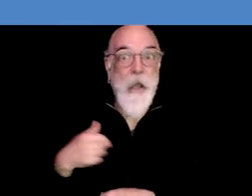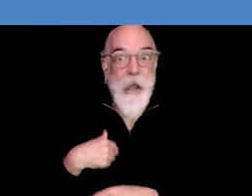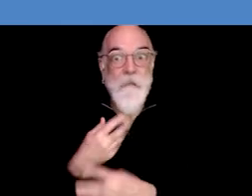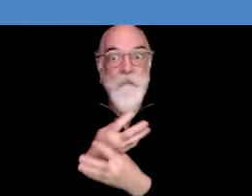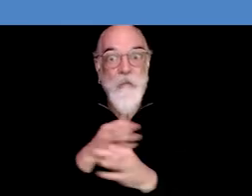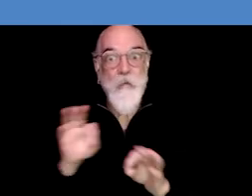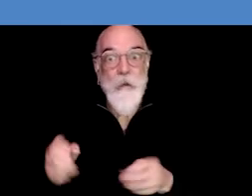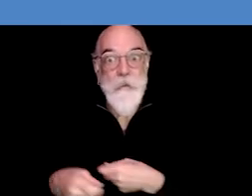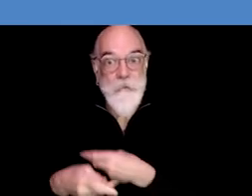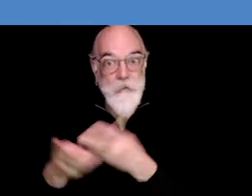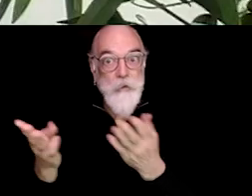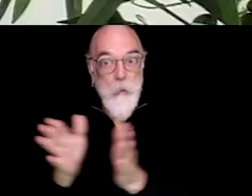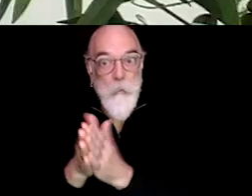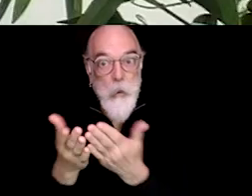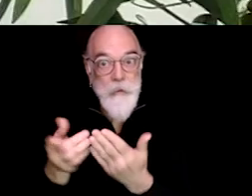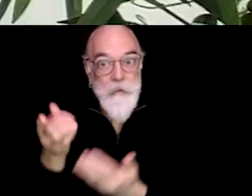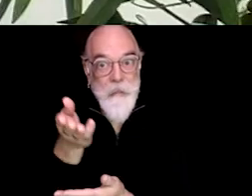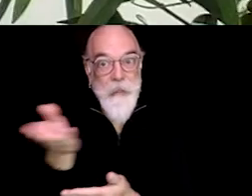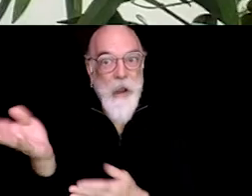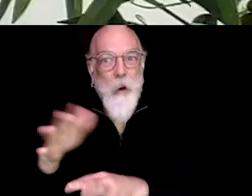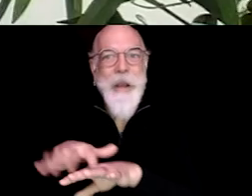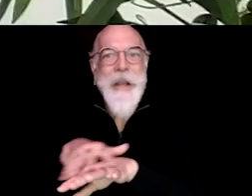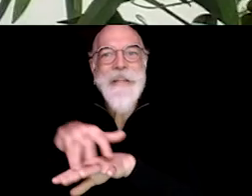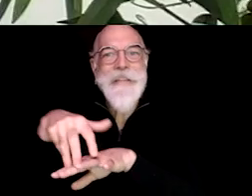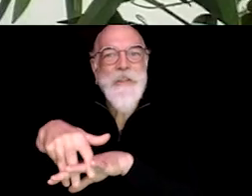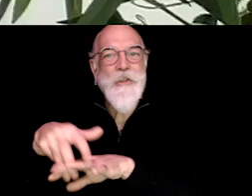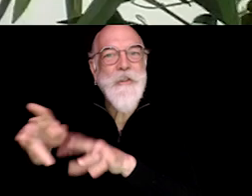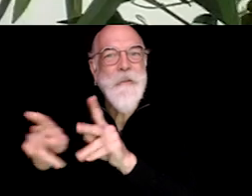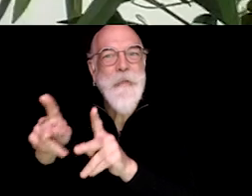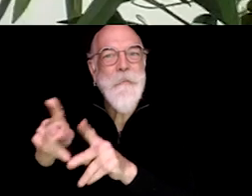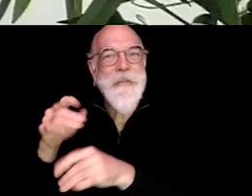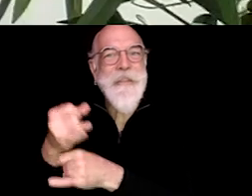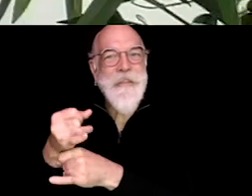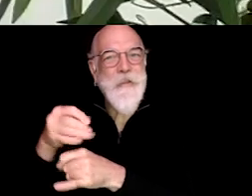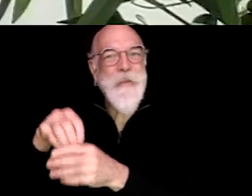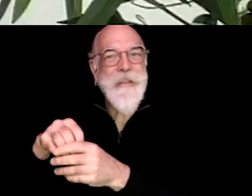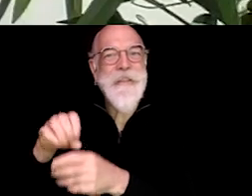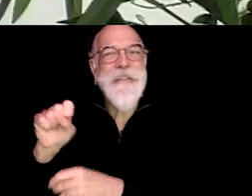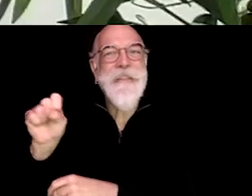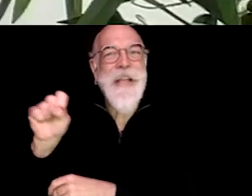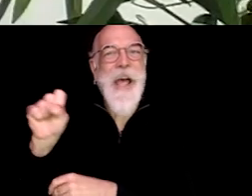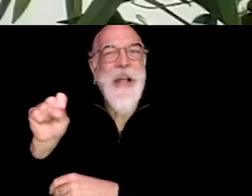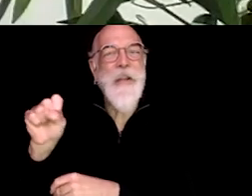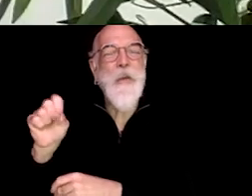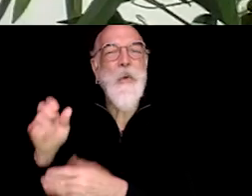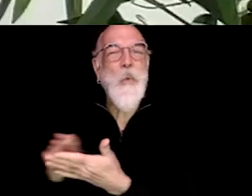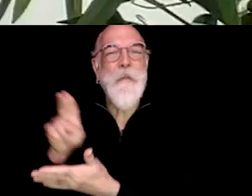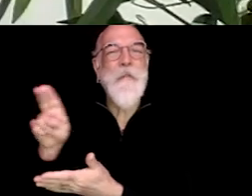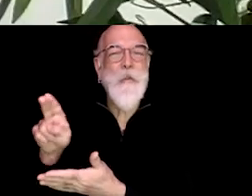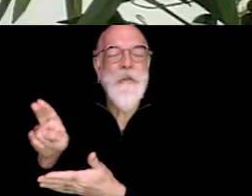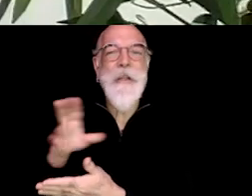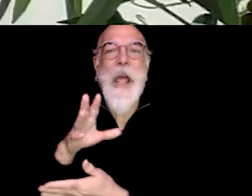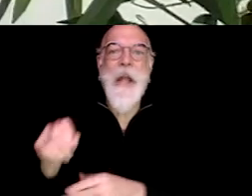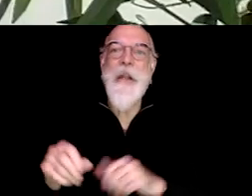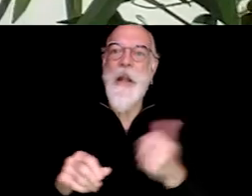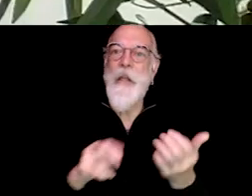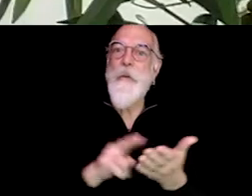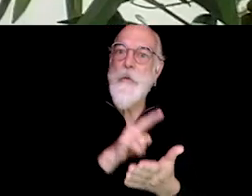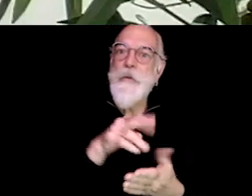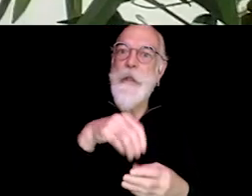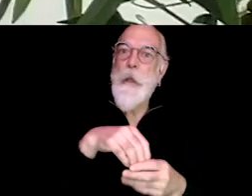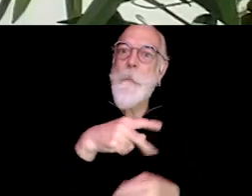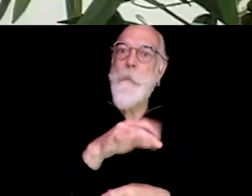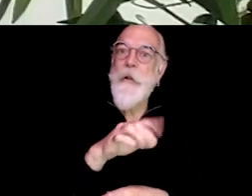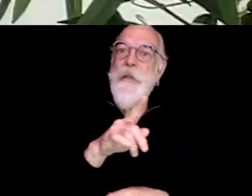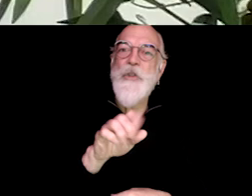Radiant Lives to readers at the Indigenous Peoples Institute in Seattle University, Heritage University in Toppenish, and the Institute of American